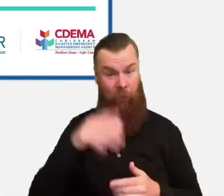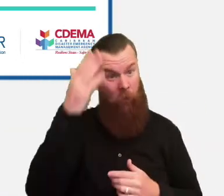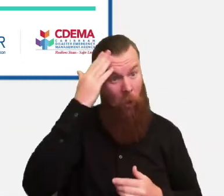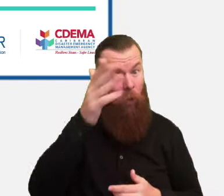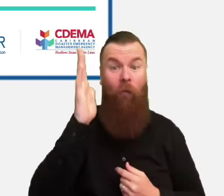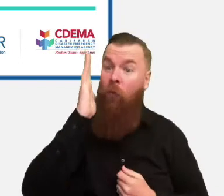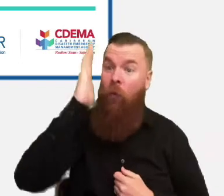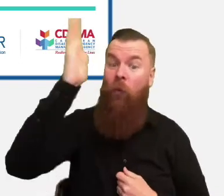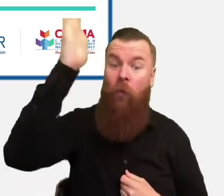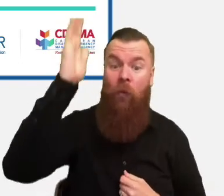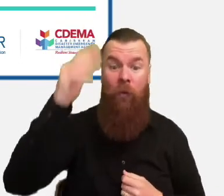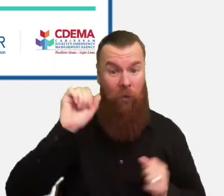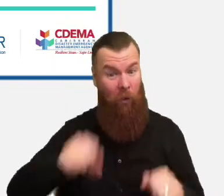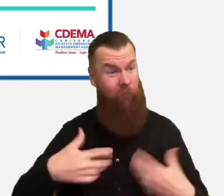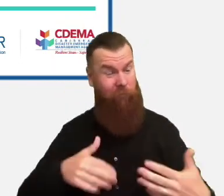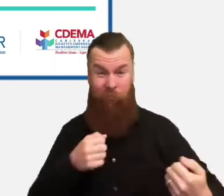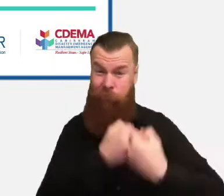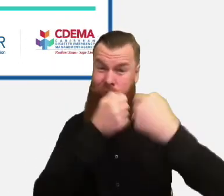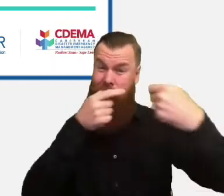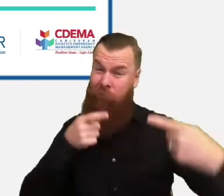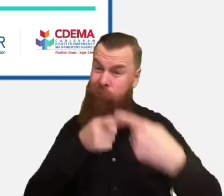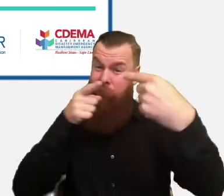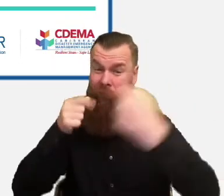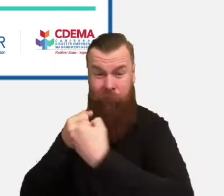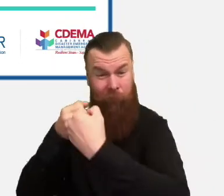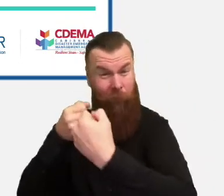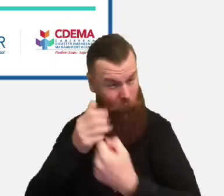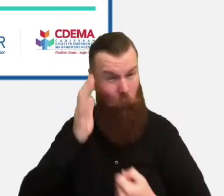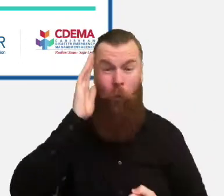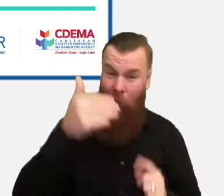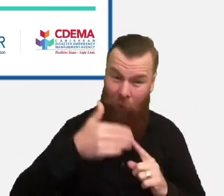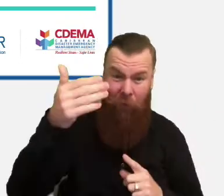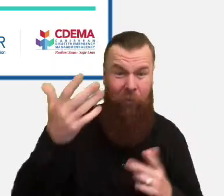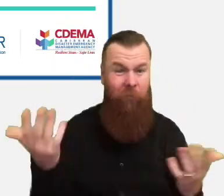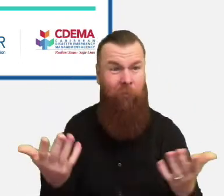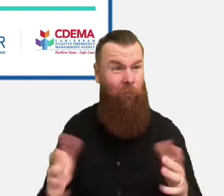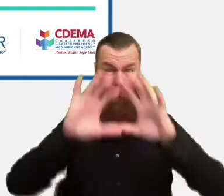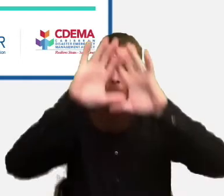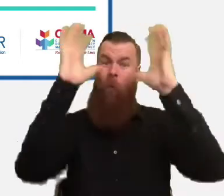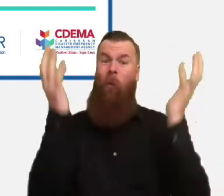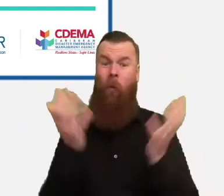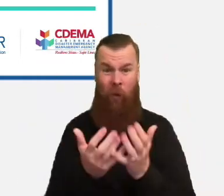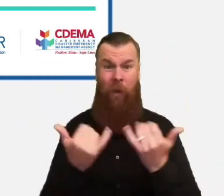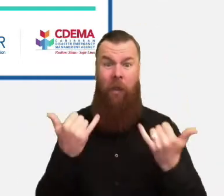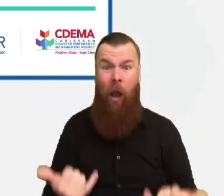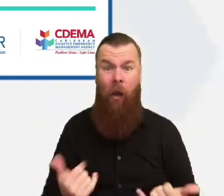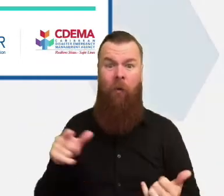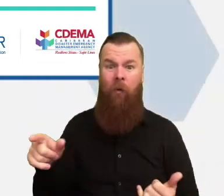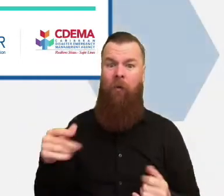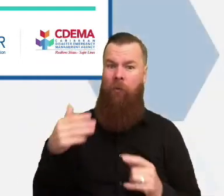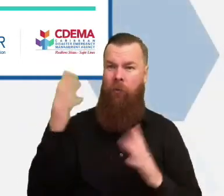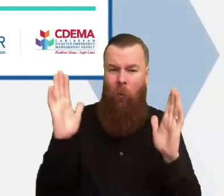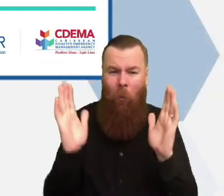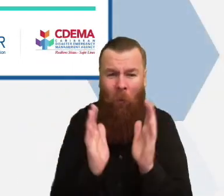And these include the growing interconnectedness of the world, sometimes called globalization, but at all